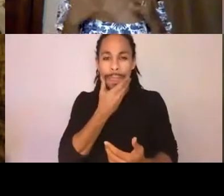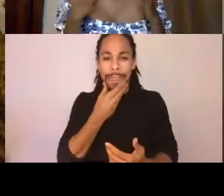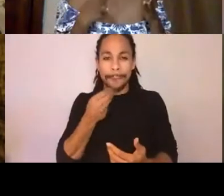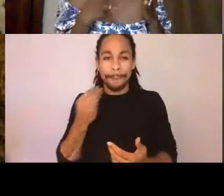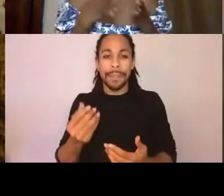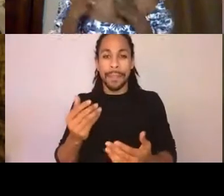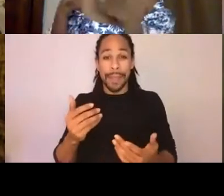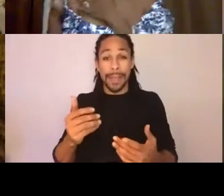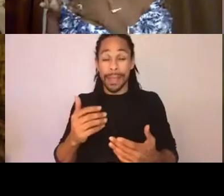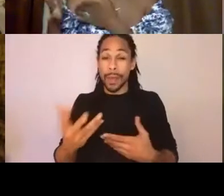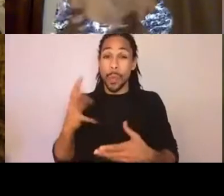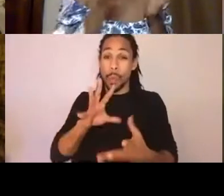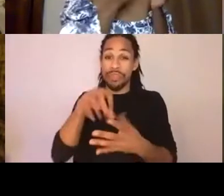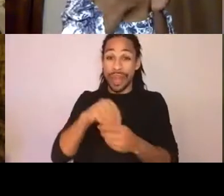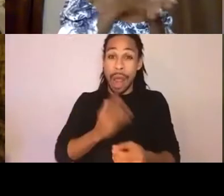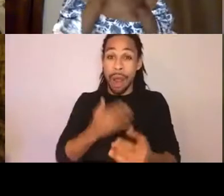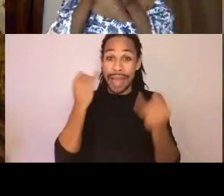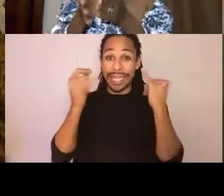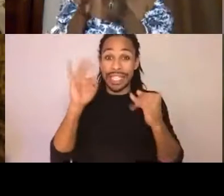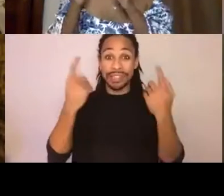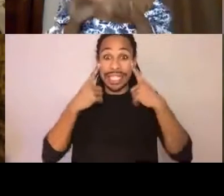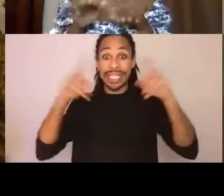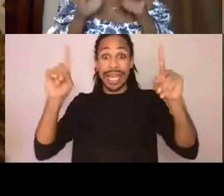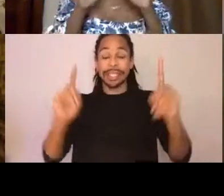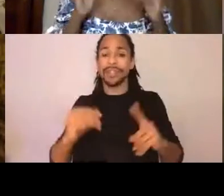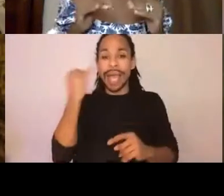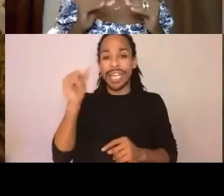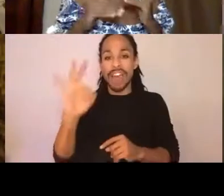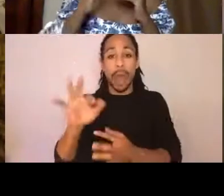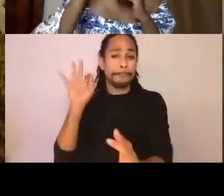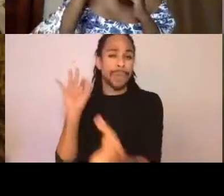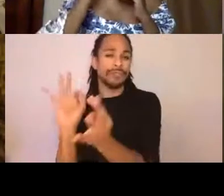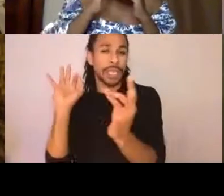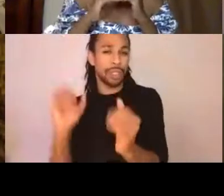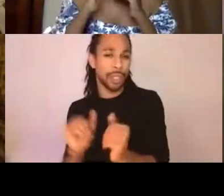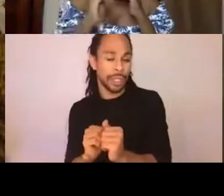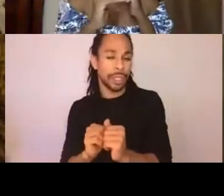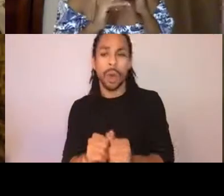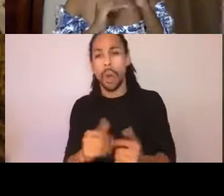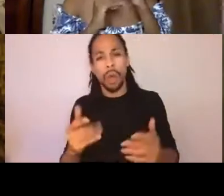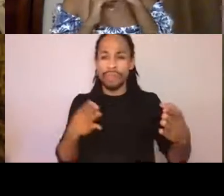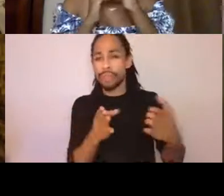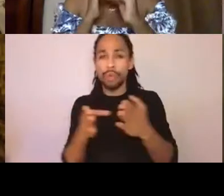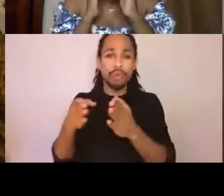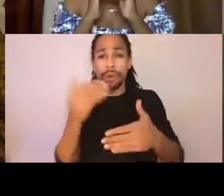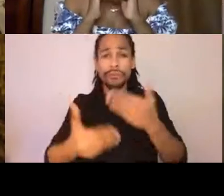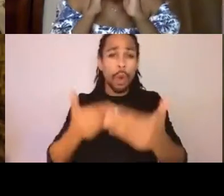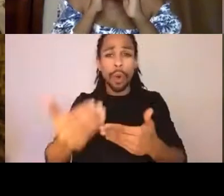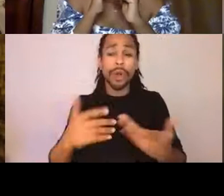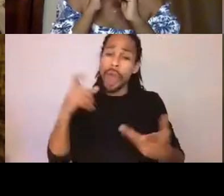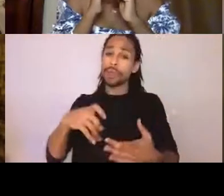that we have to be perfect, like the road forward has to be paved, you know, say the right thing, you